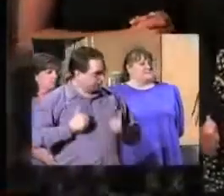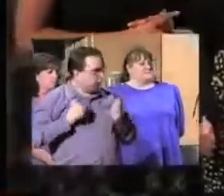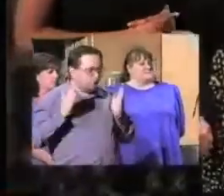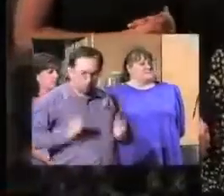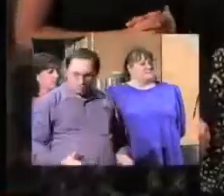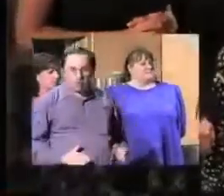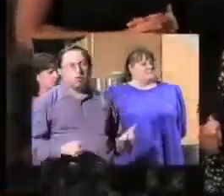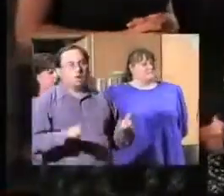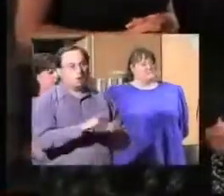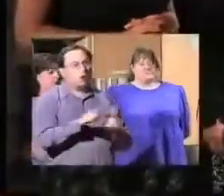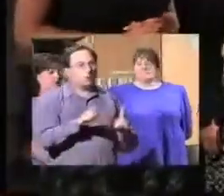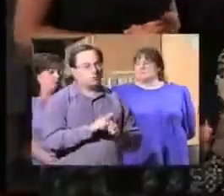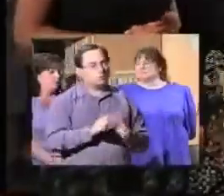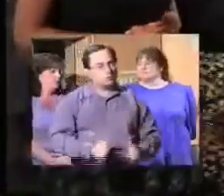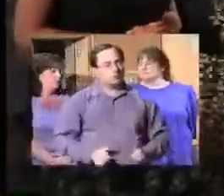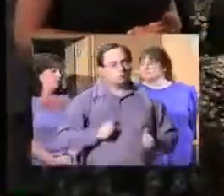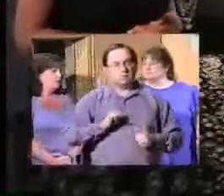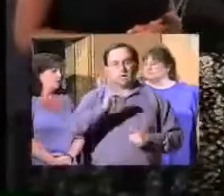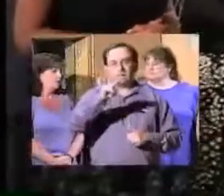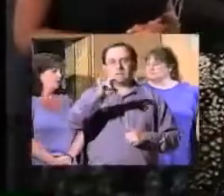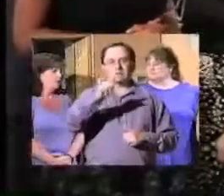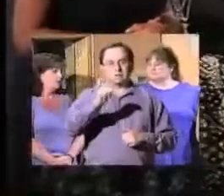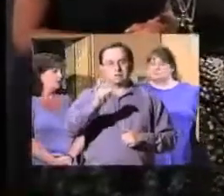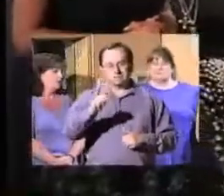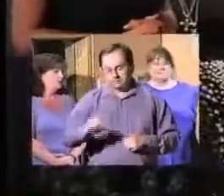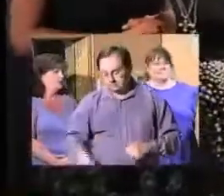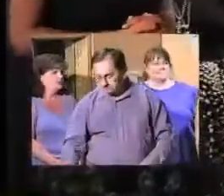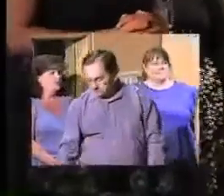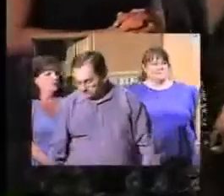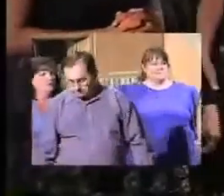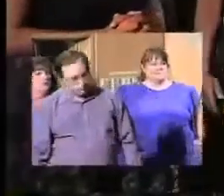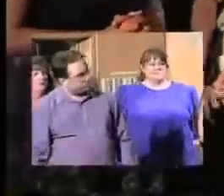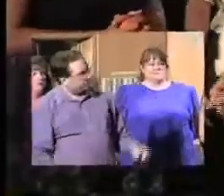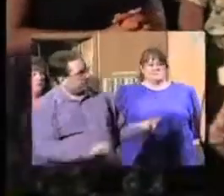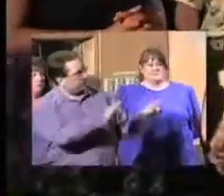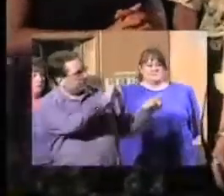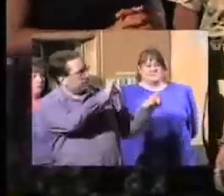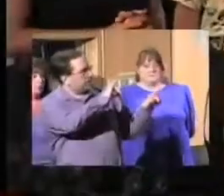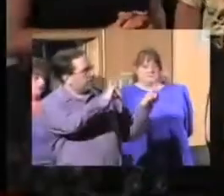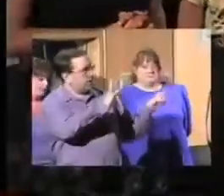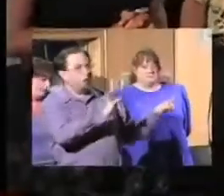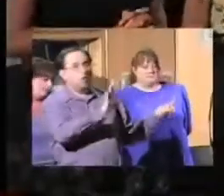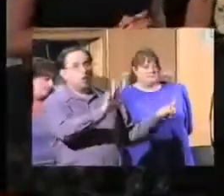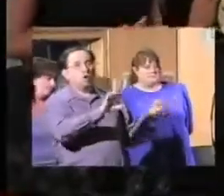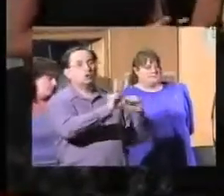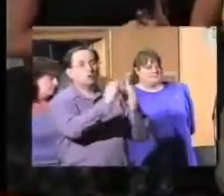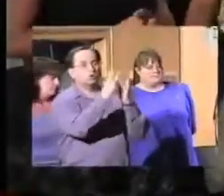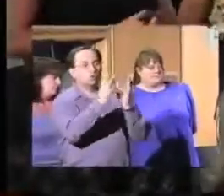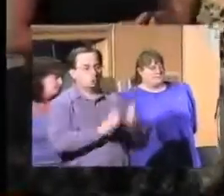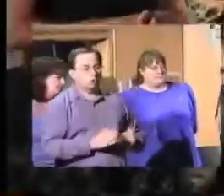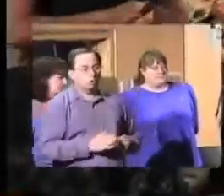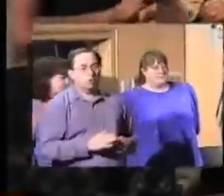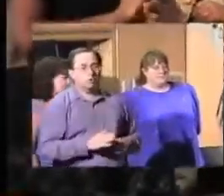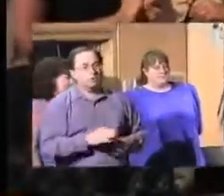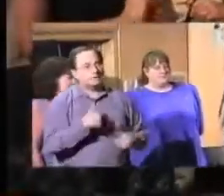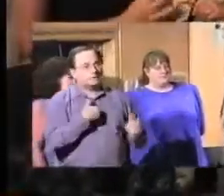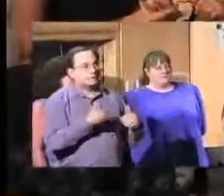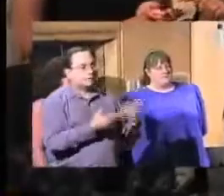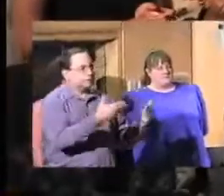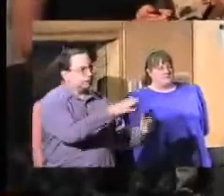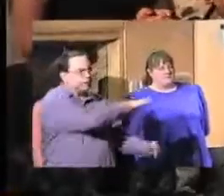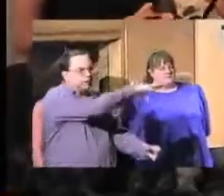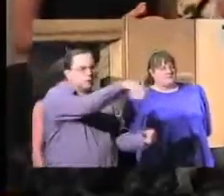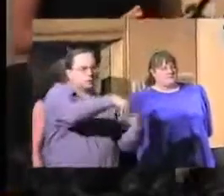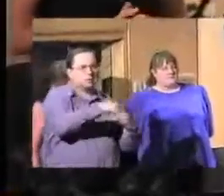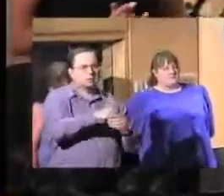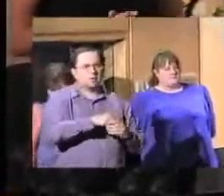is also an incest survivor. Jessie? When her social worker, Jessie Rubino, suggests that she participate in the